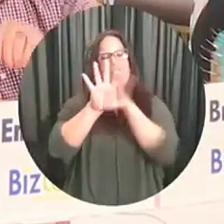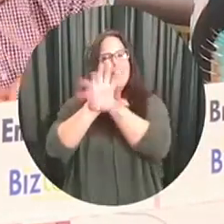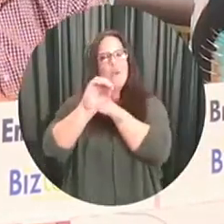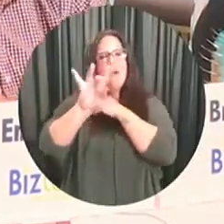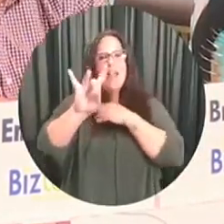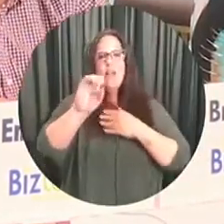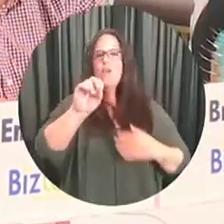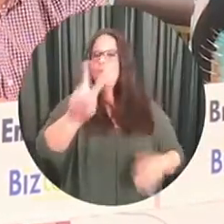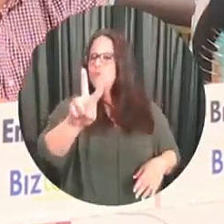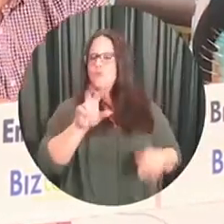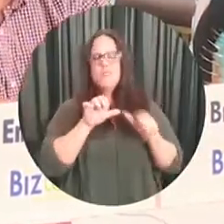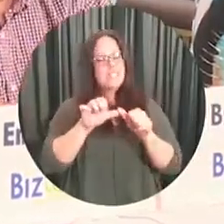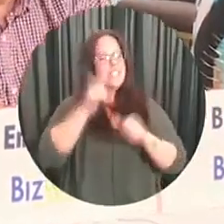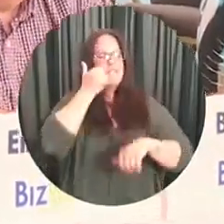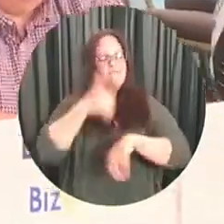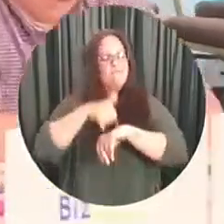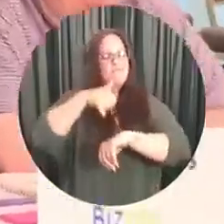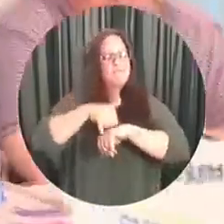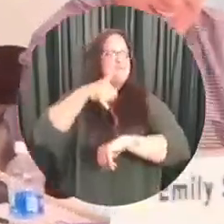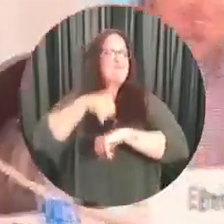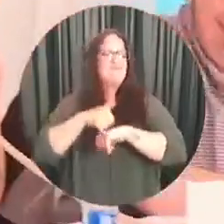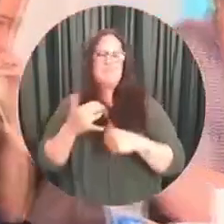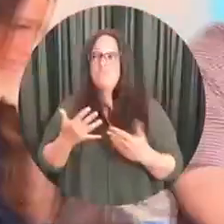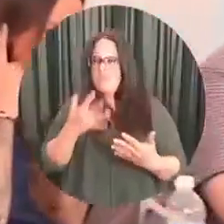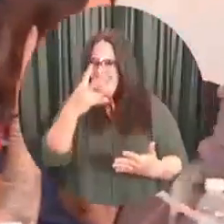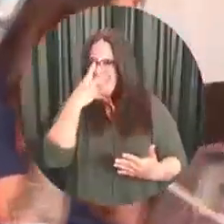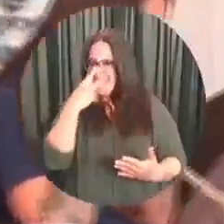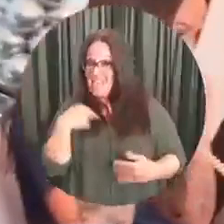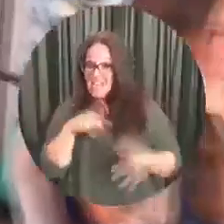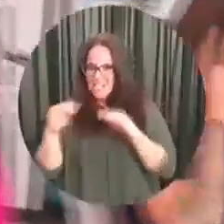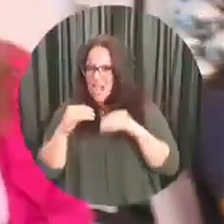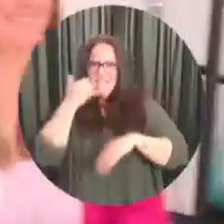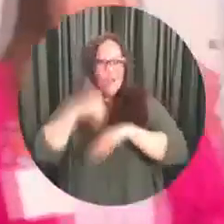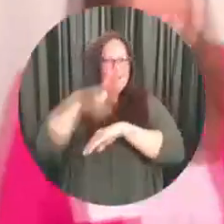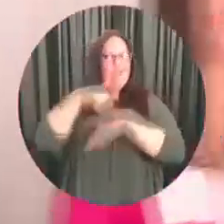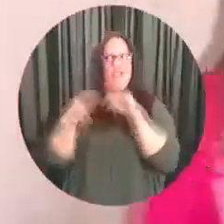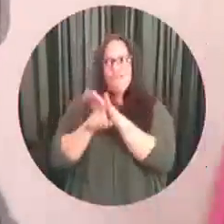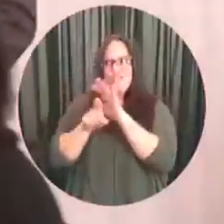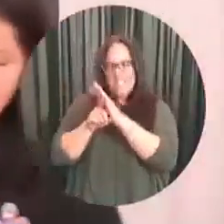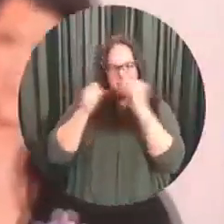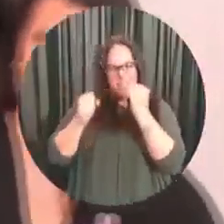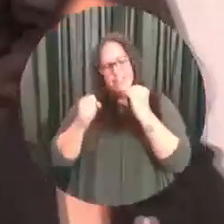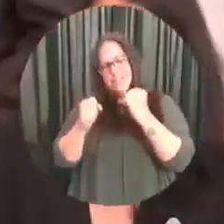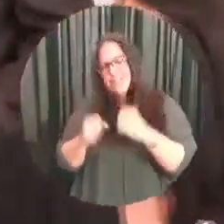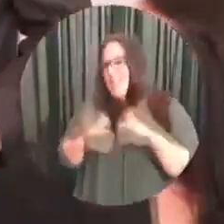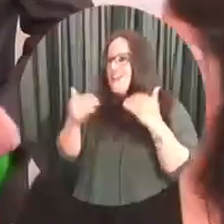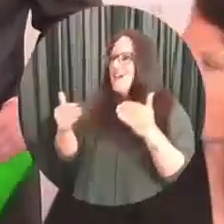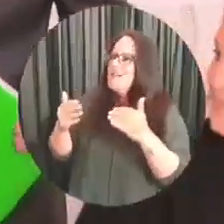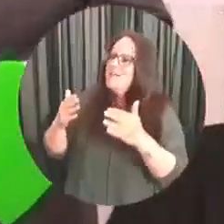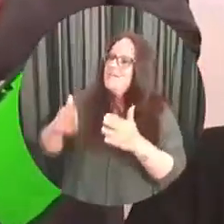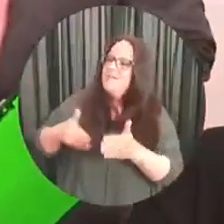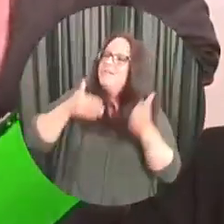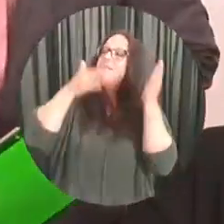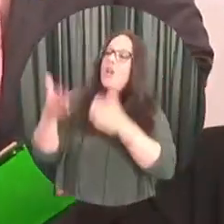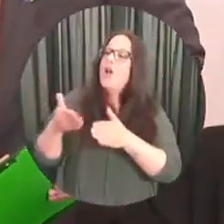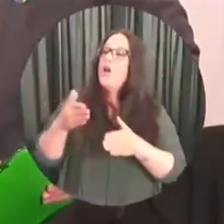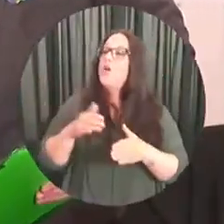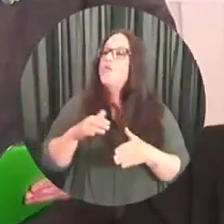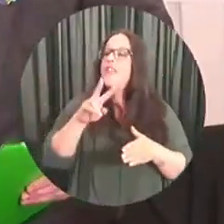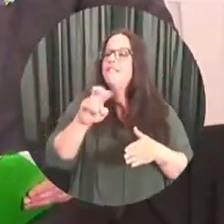304-295-0802. Keep it ringing. They must see us talking. You got to call them ringing in right now. All right, we got Victoria West on the phone again.